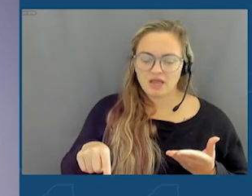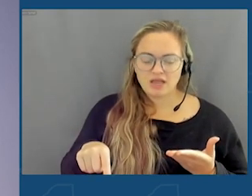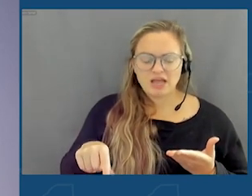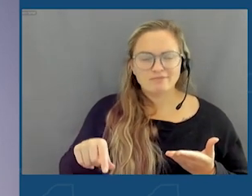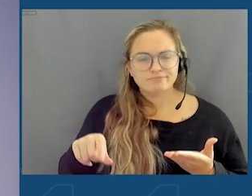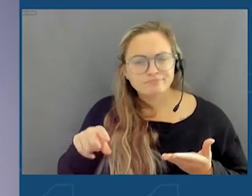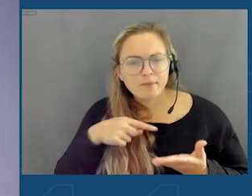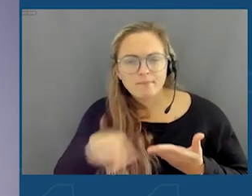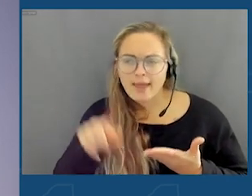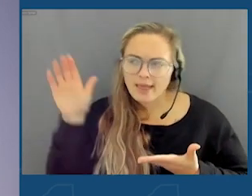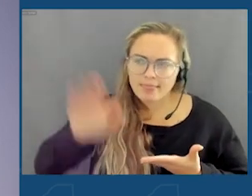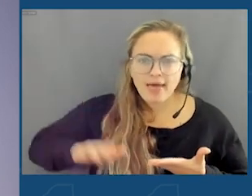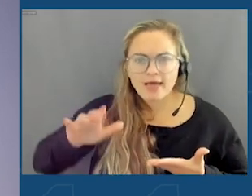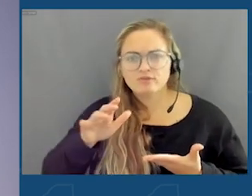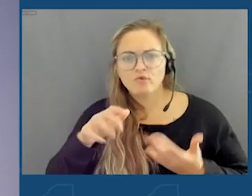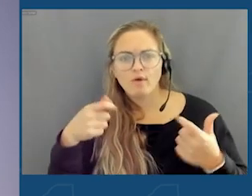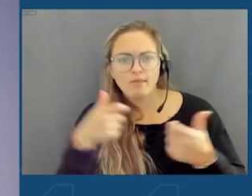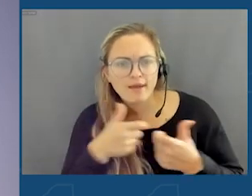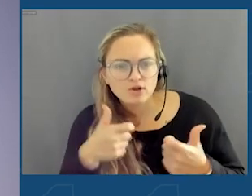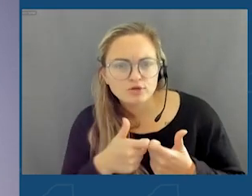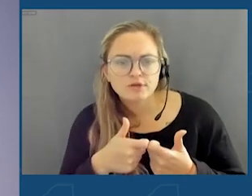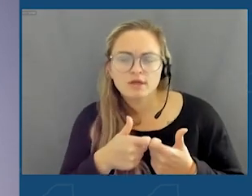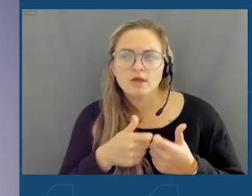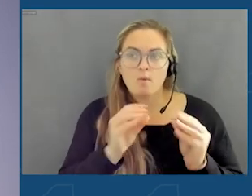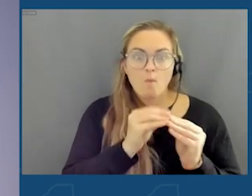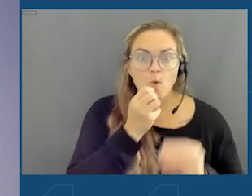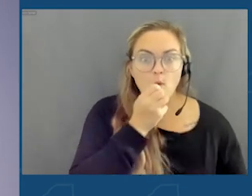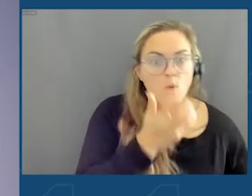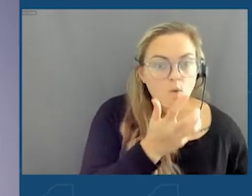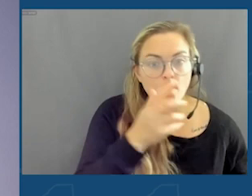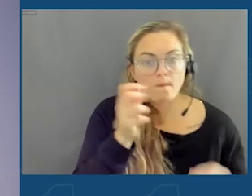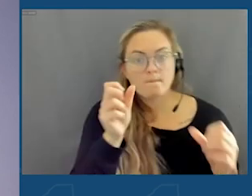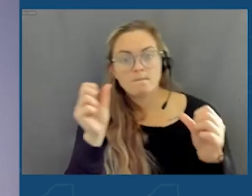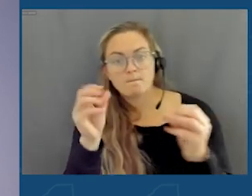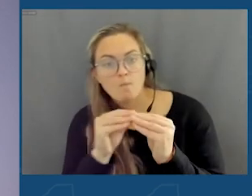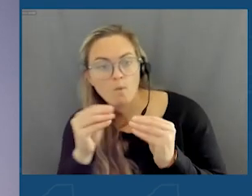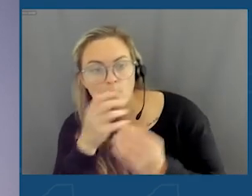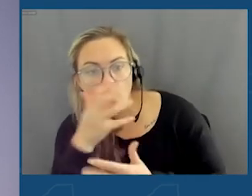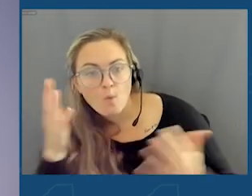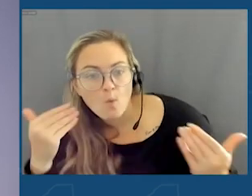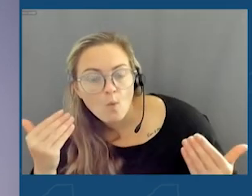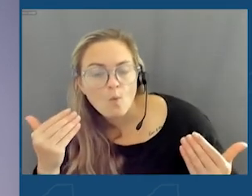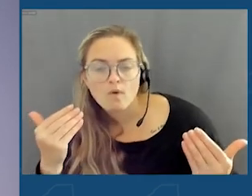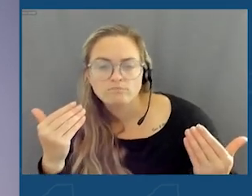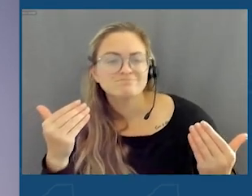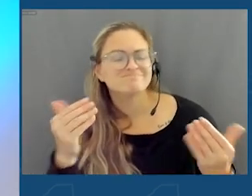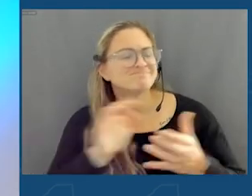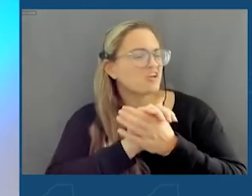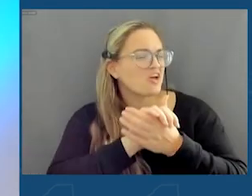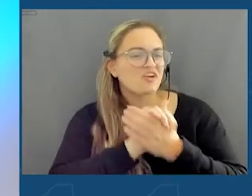and keep them warmer and cooler. That's a future for America, and we're starting with 25 states. Congratulations, U.S. Climate Alliance.